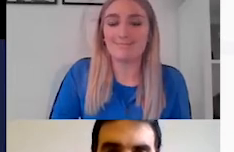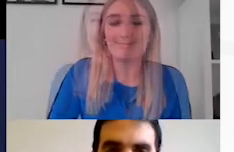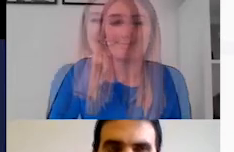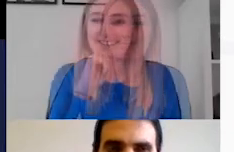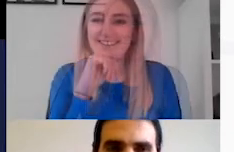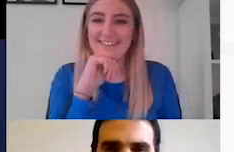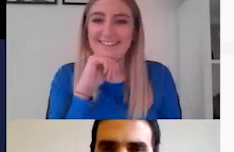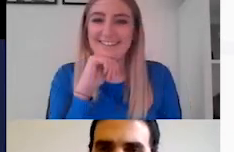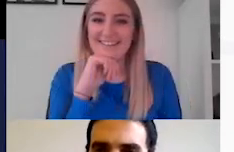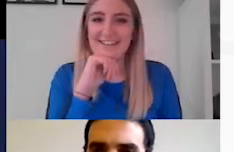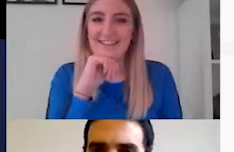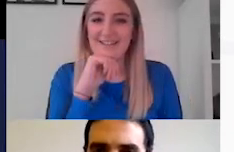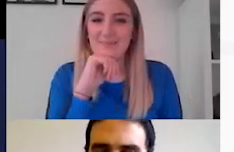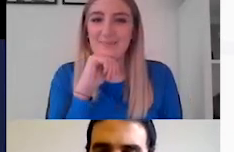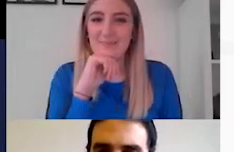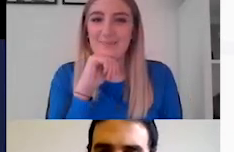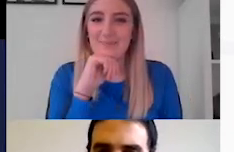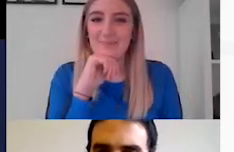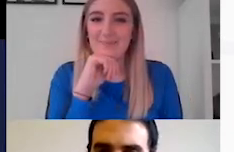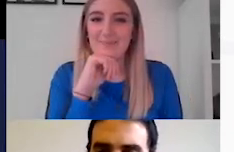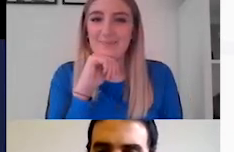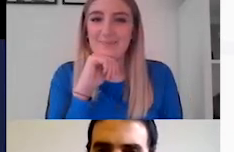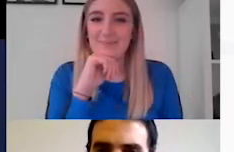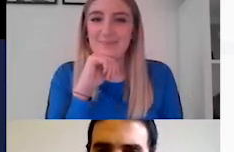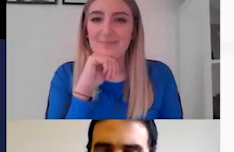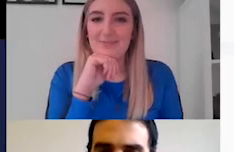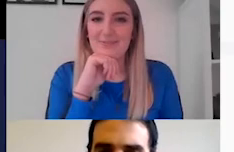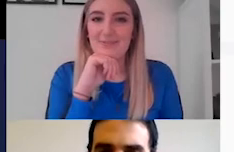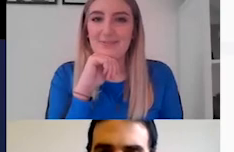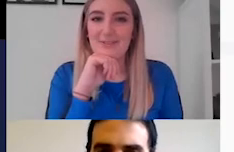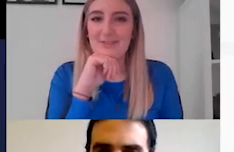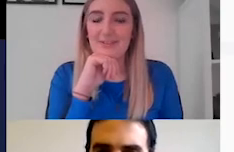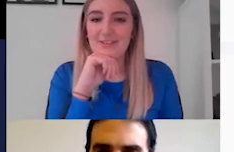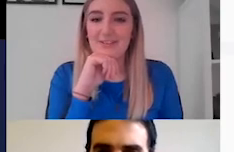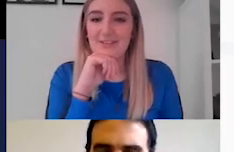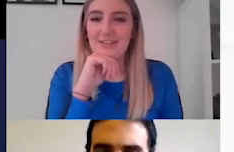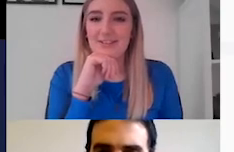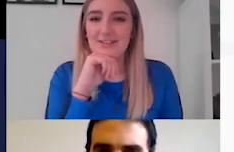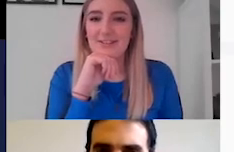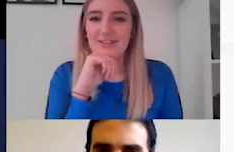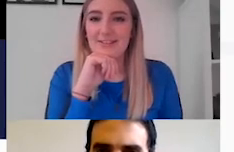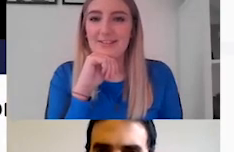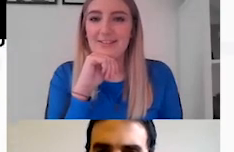No worries. Has it moved on? It hasn't. Sorry. Let me click it again.